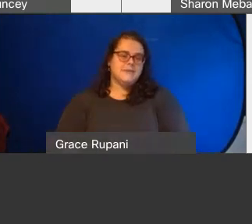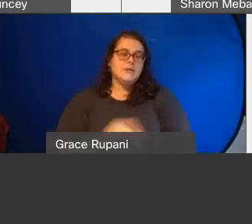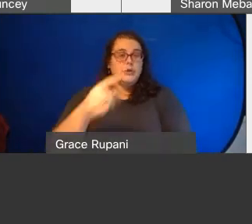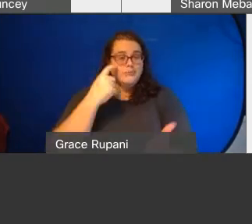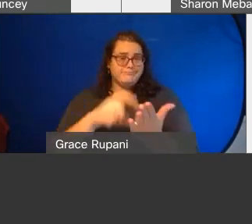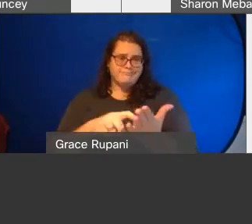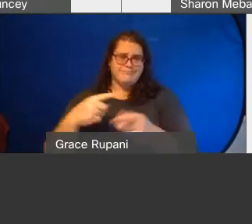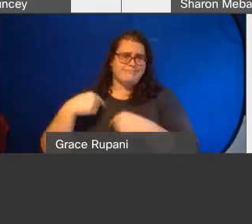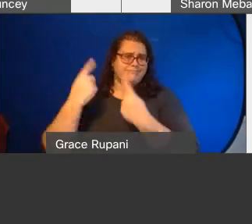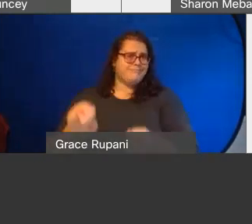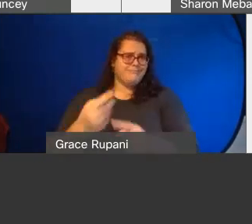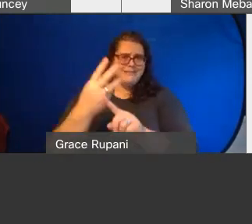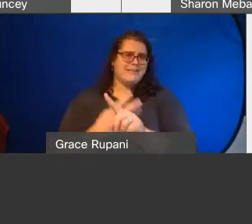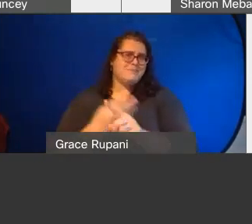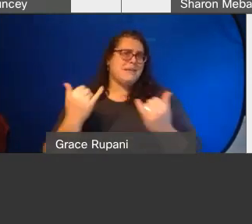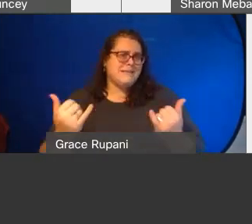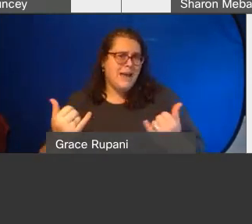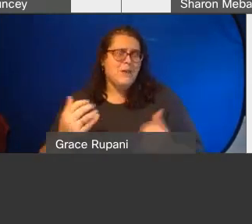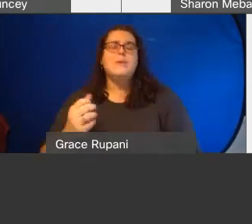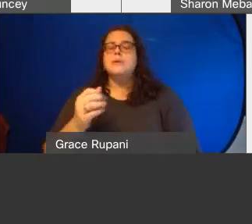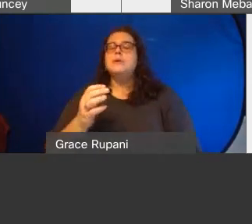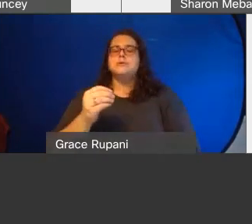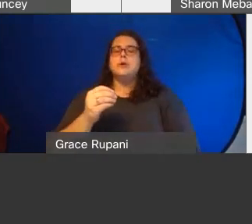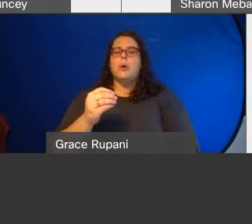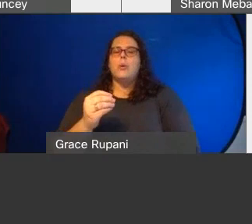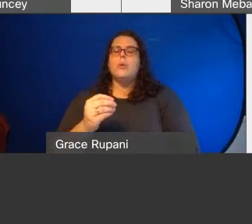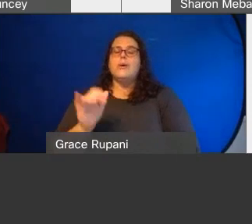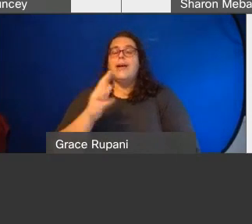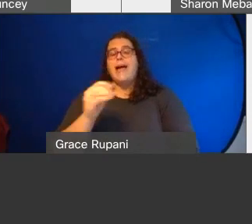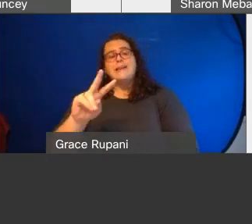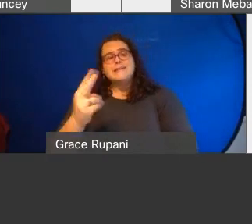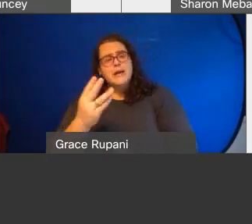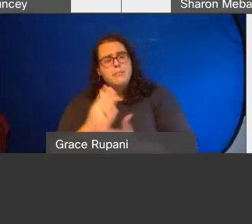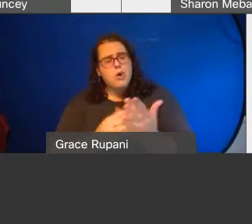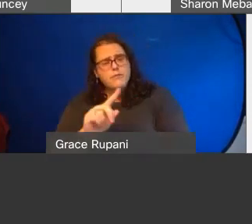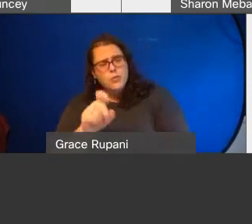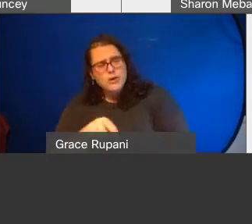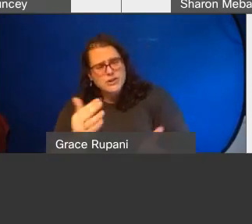90 days. And the second part of the question, remind me again, Crystal.